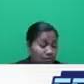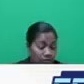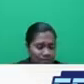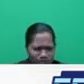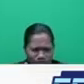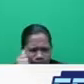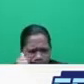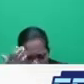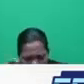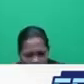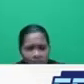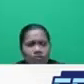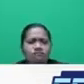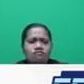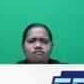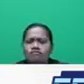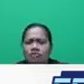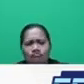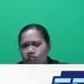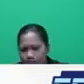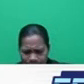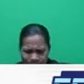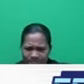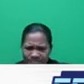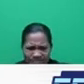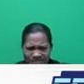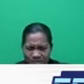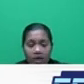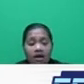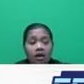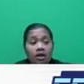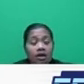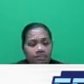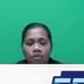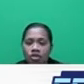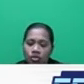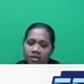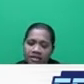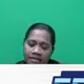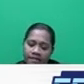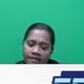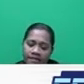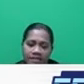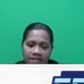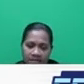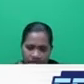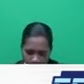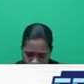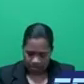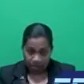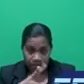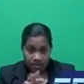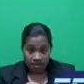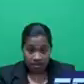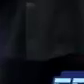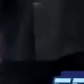on March 16th. Akbar says members of parliament should set examples for aspiring students. However,